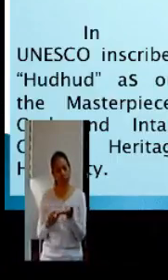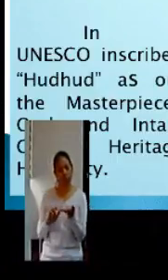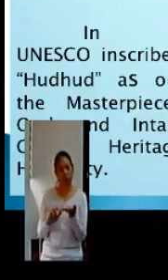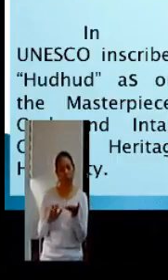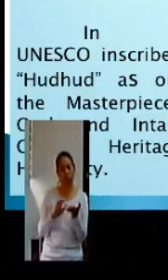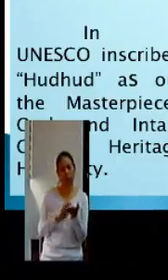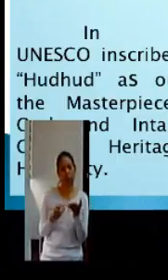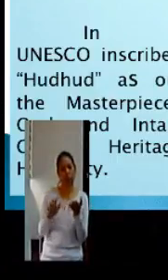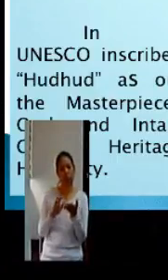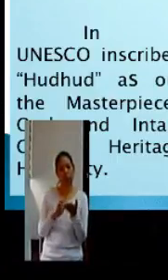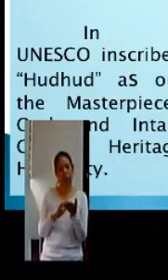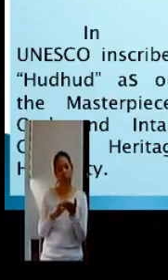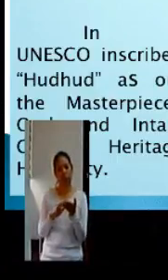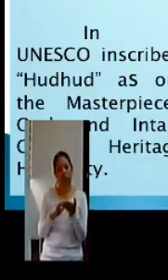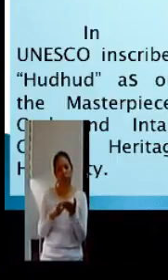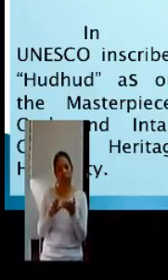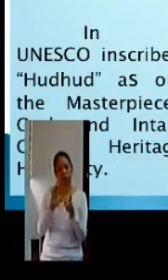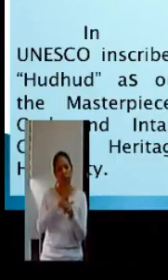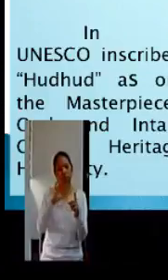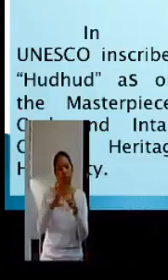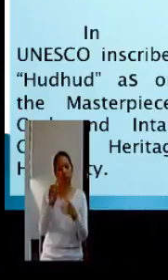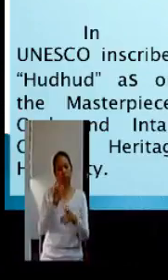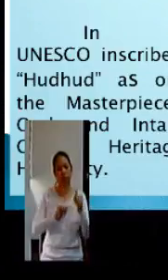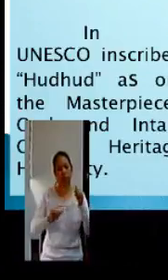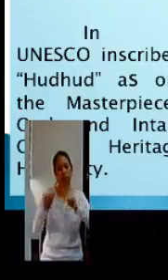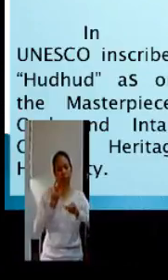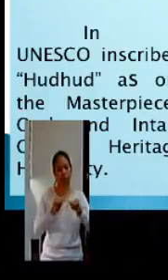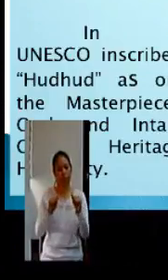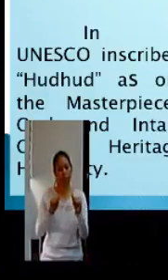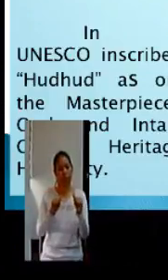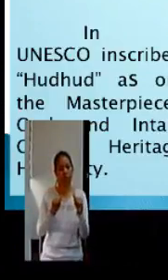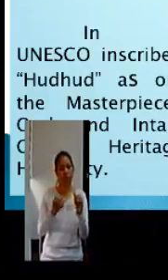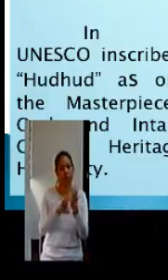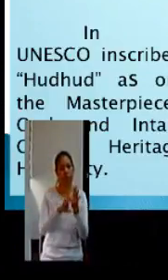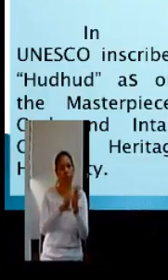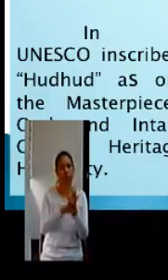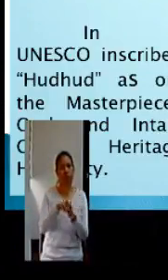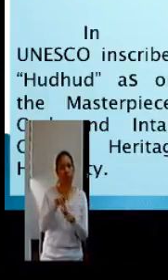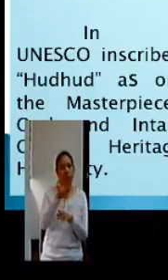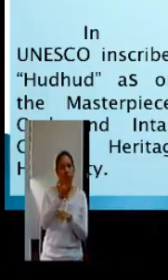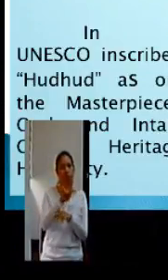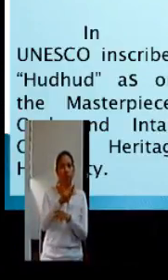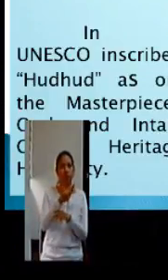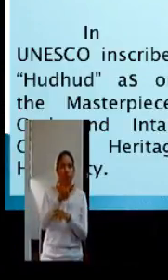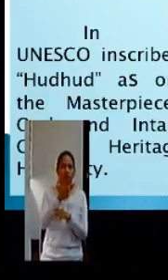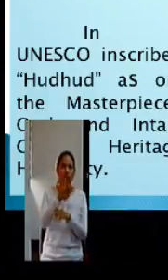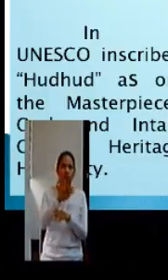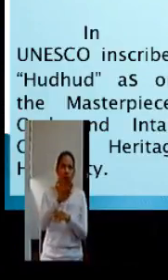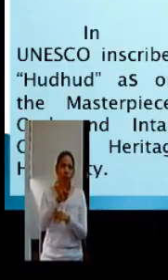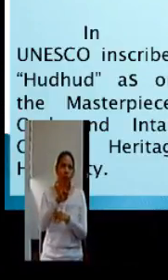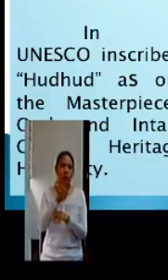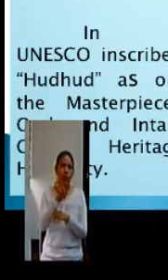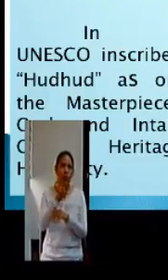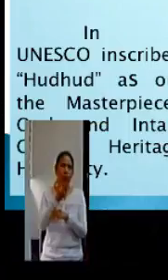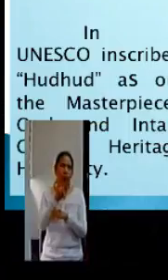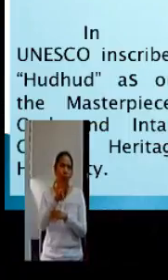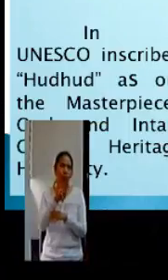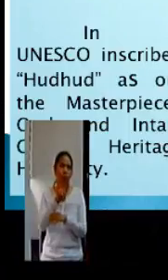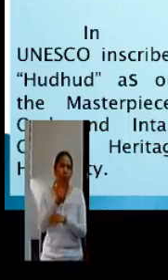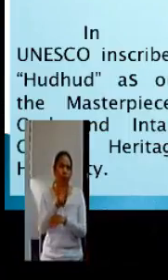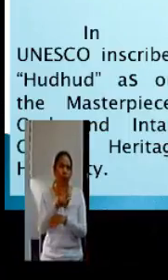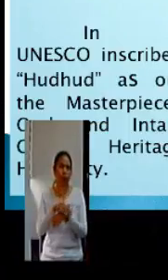cultural activities like the Punuk, which was declared as a representative list of the intangible